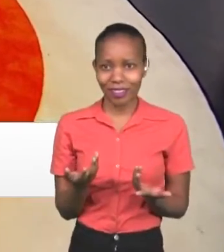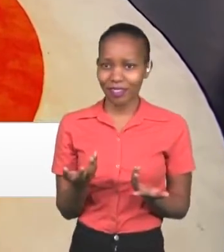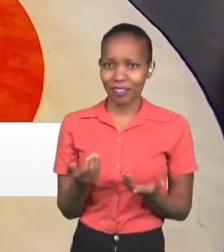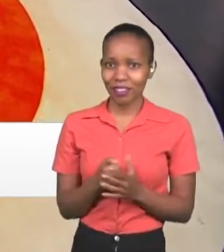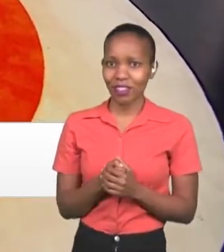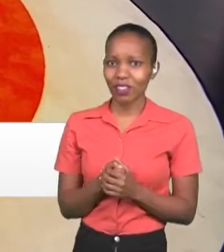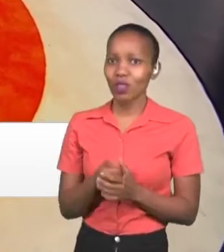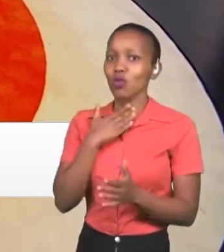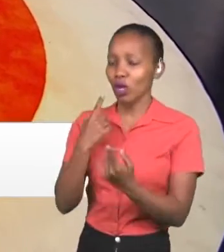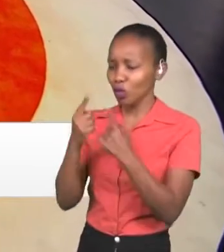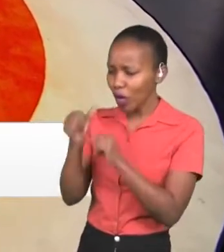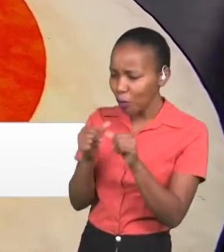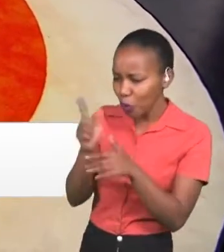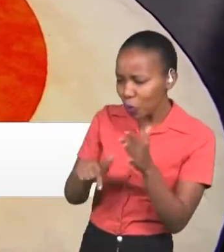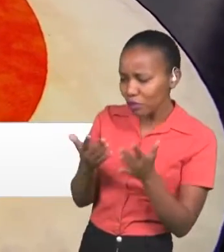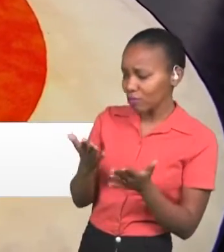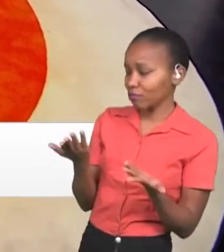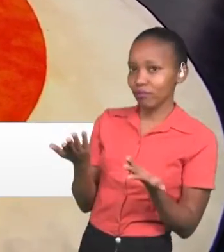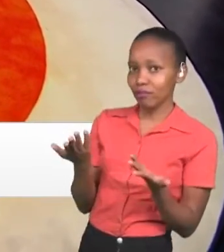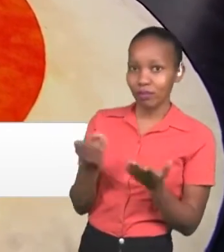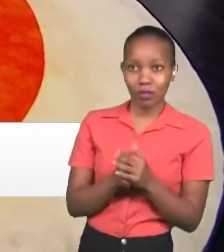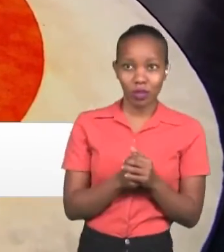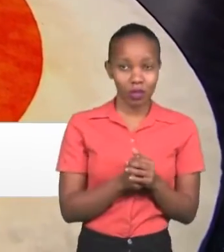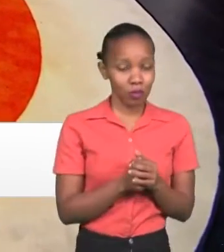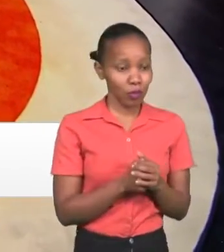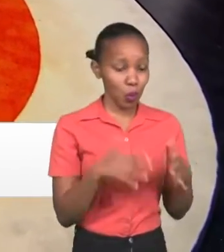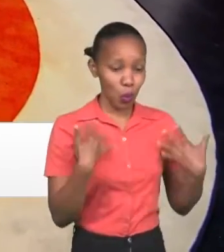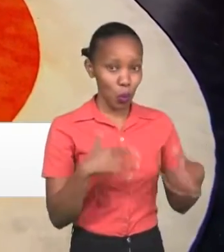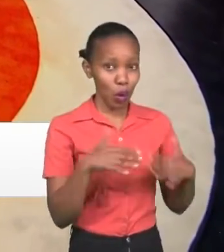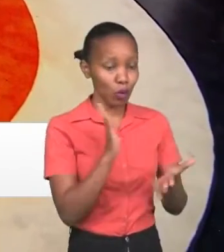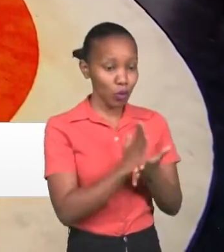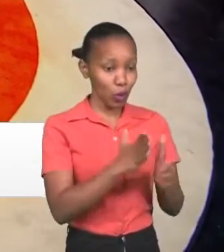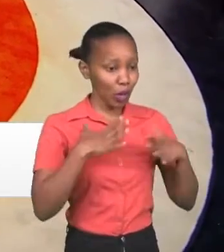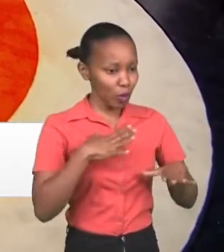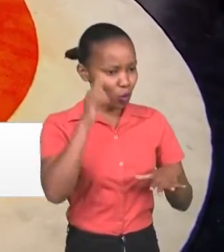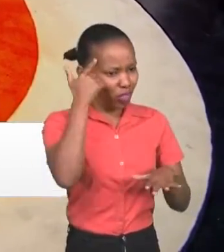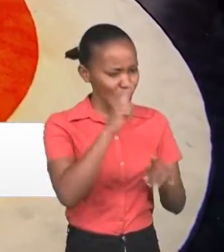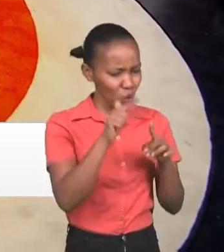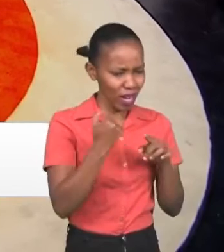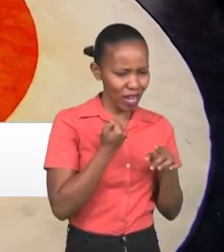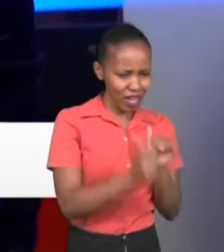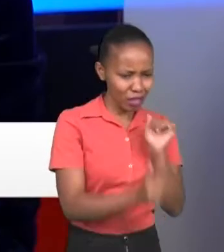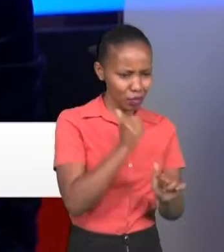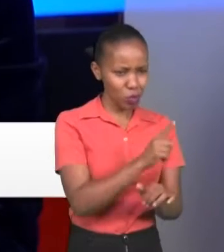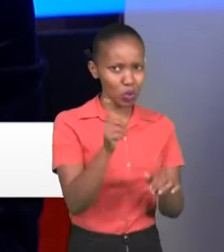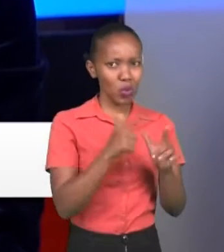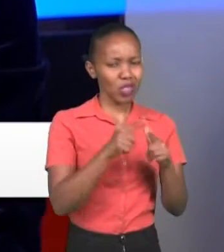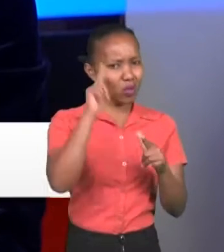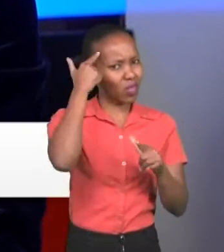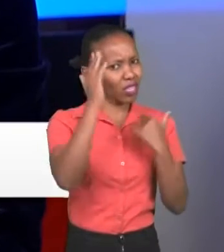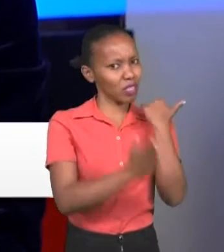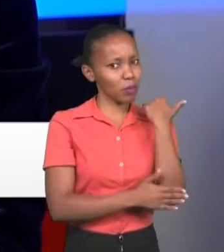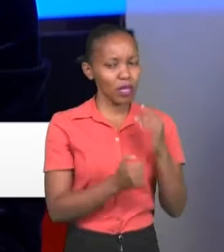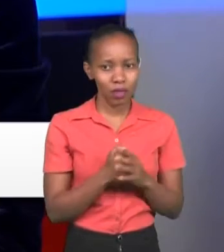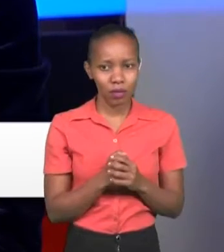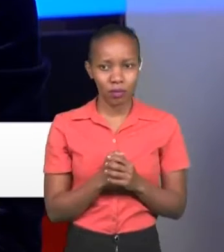You want me to talk about what? Yeah, man. Because you rejection. Know, some people take rejection as crucifixion, man. And that's why I said, when someone